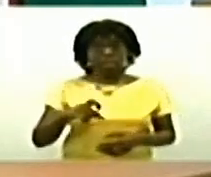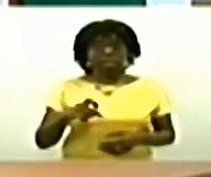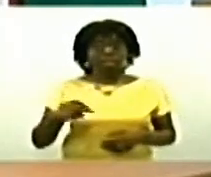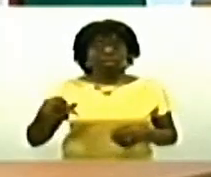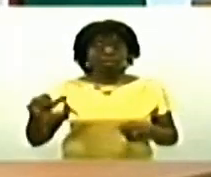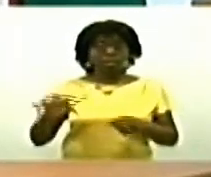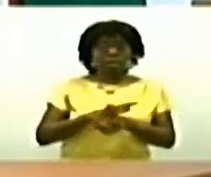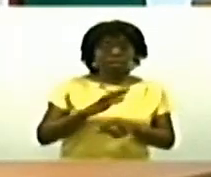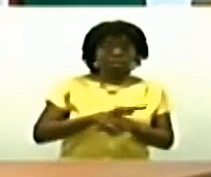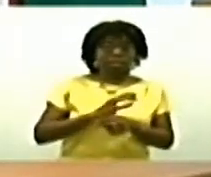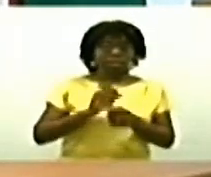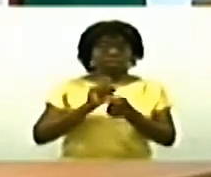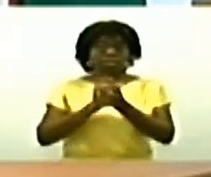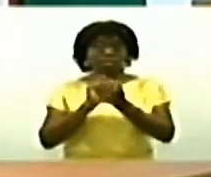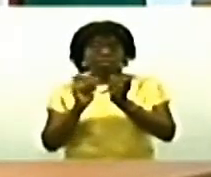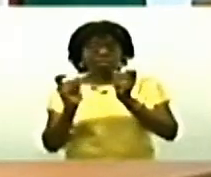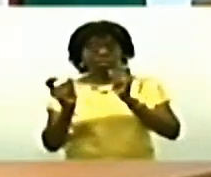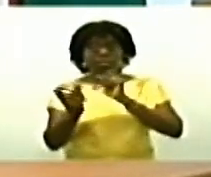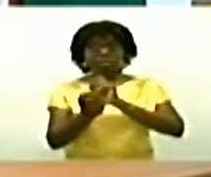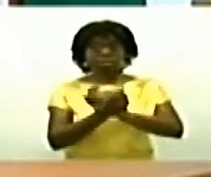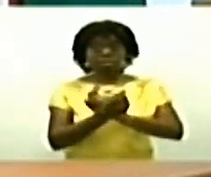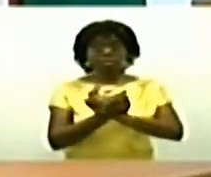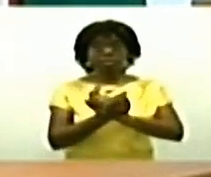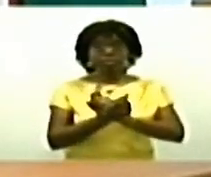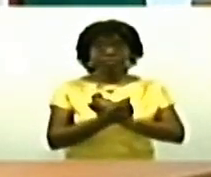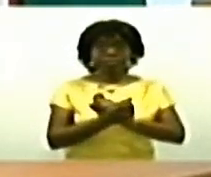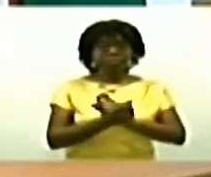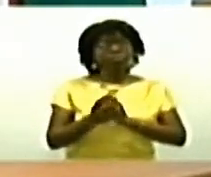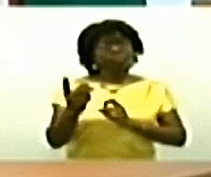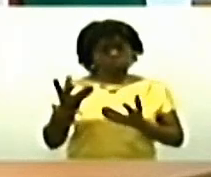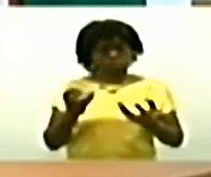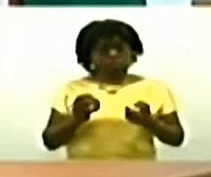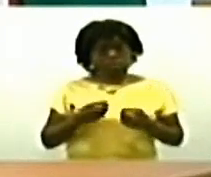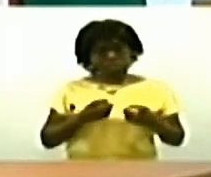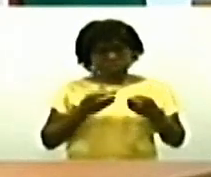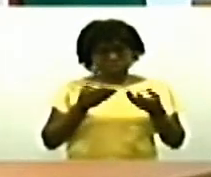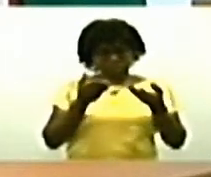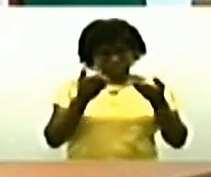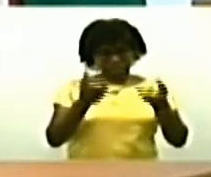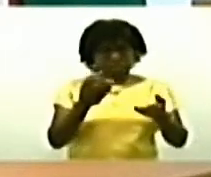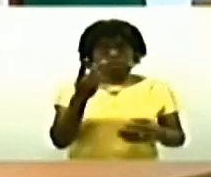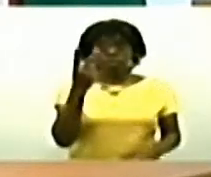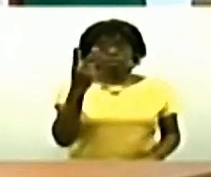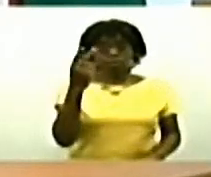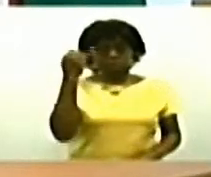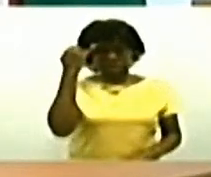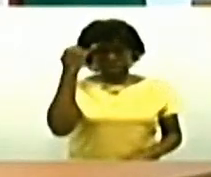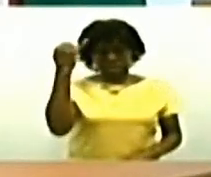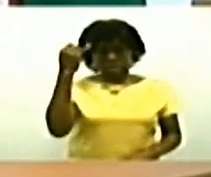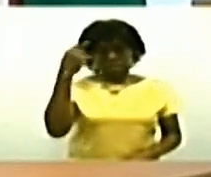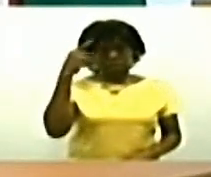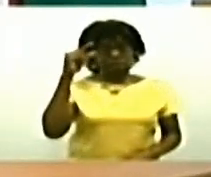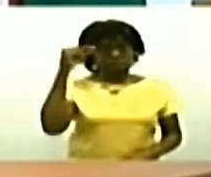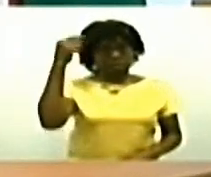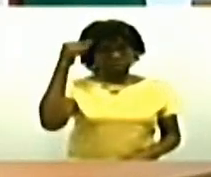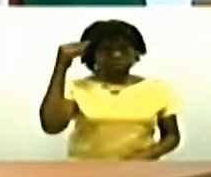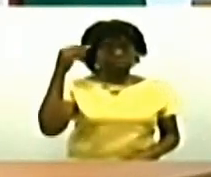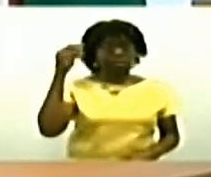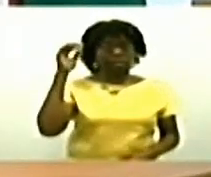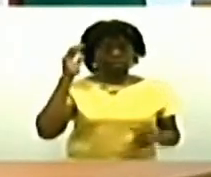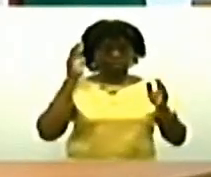holistic transformation. I want to suggest 2 ideas here for the government side to take note